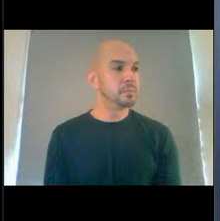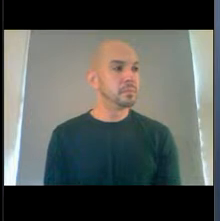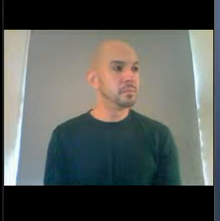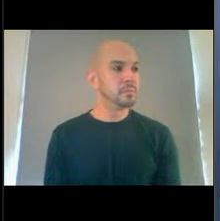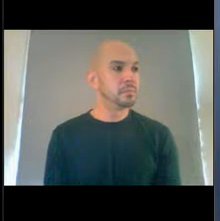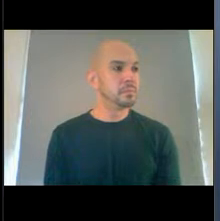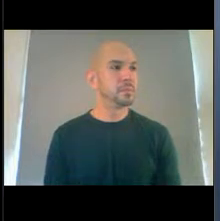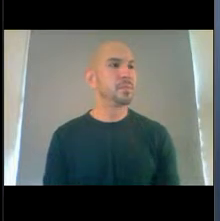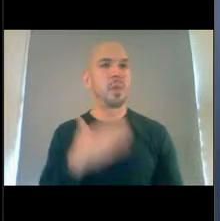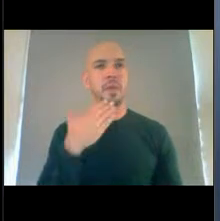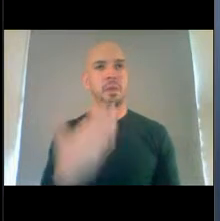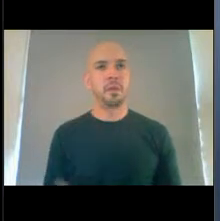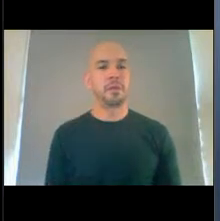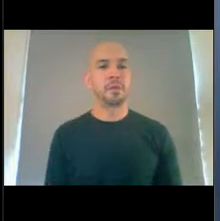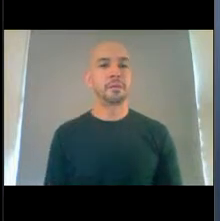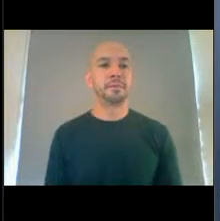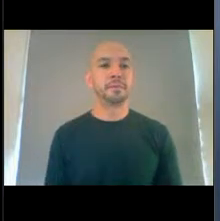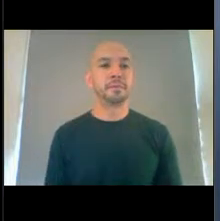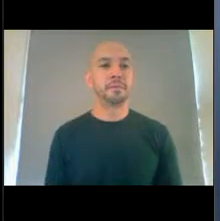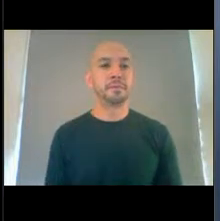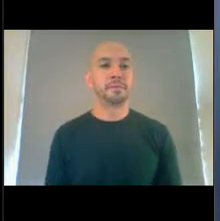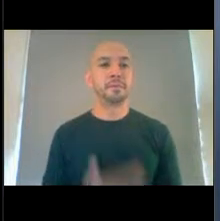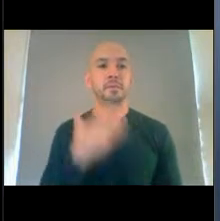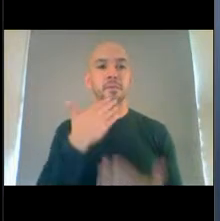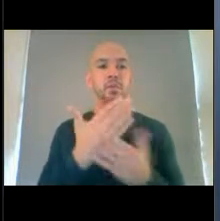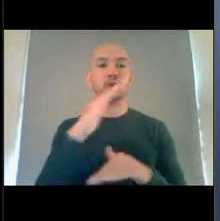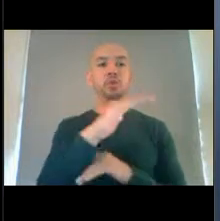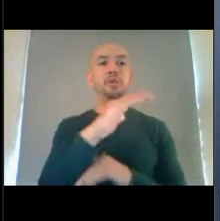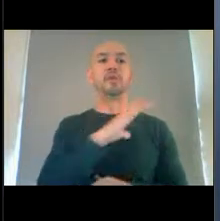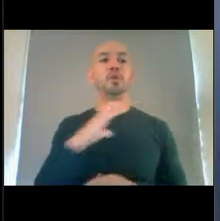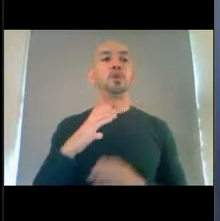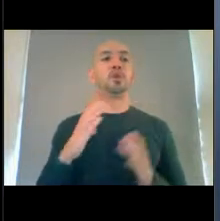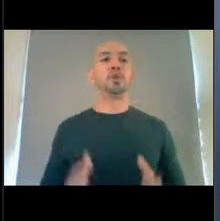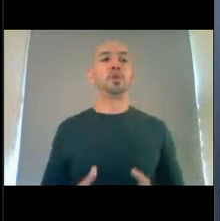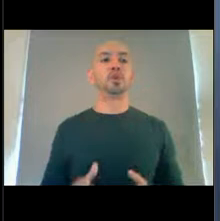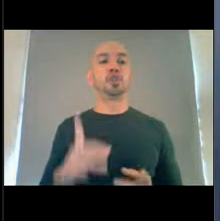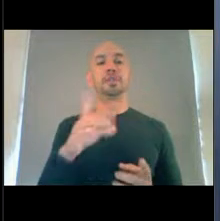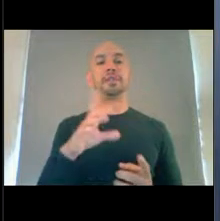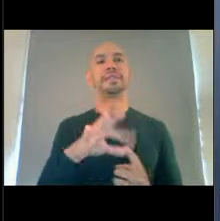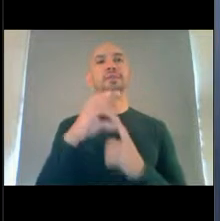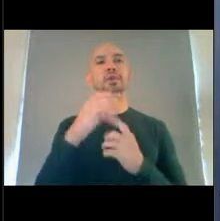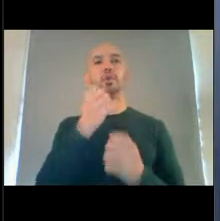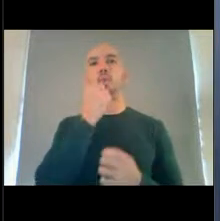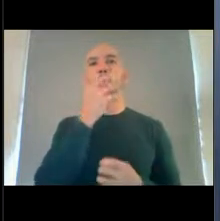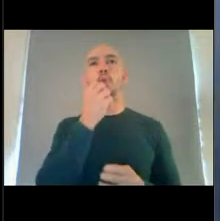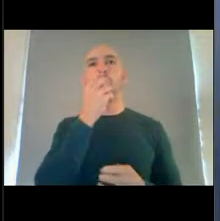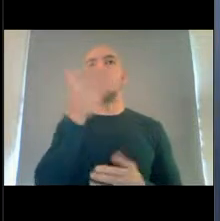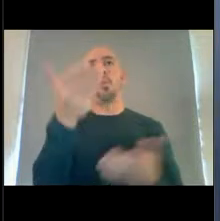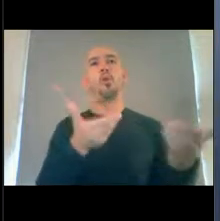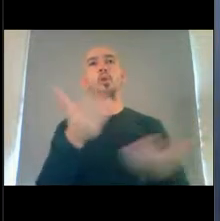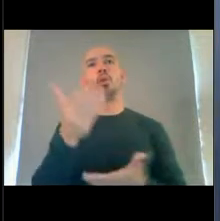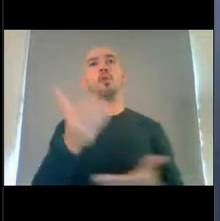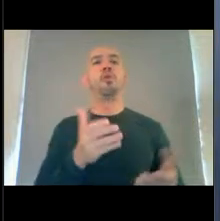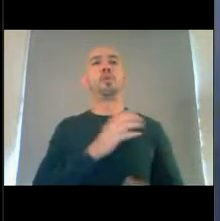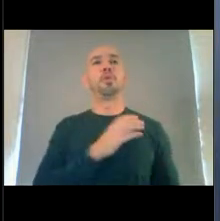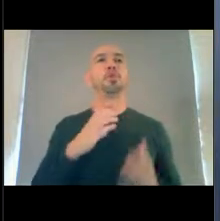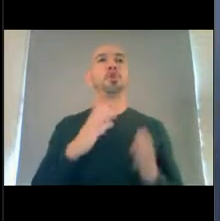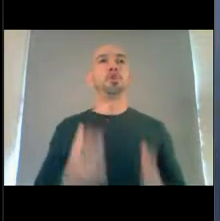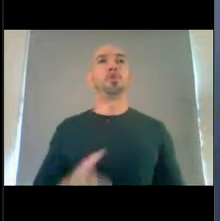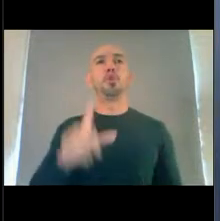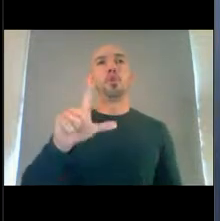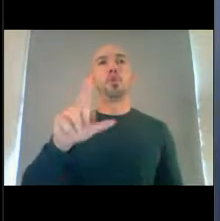thank you good afternoon commissioners and a special warm welcome to commissioner lugo i'm